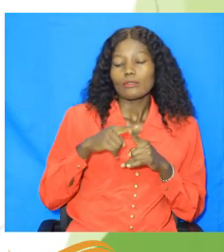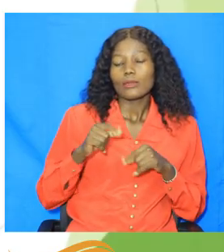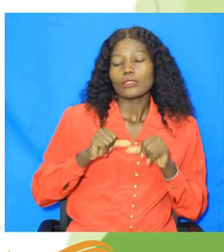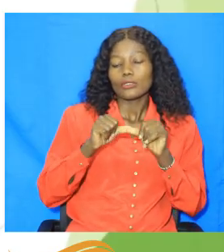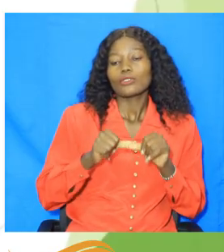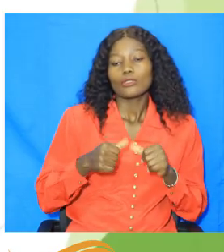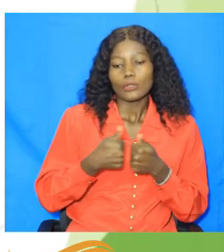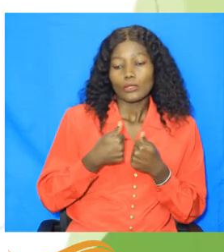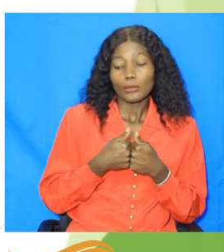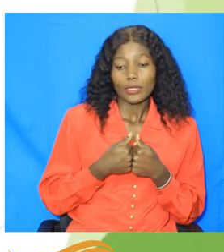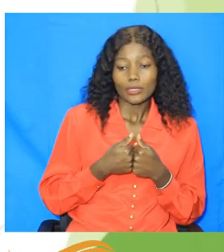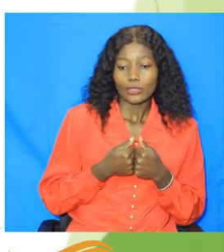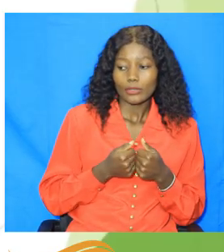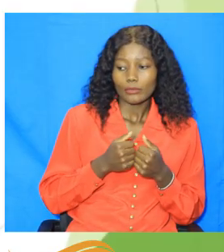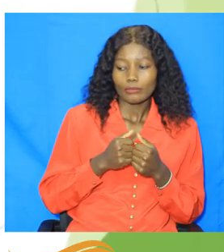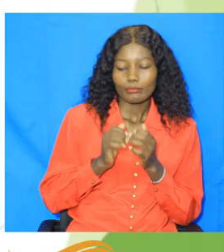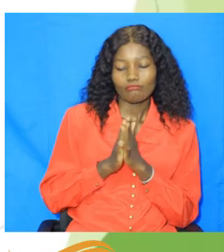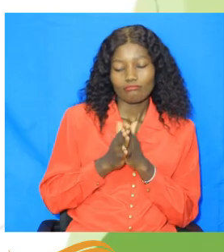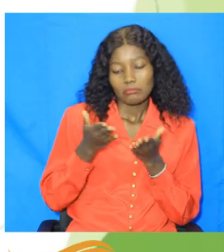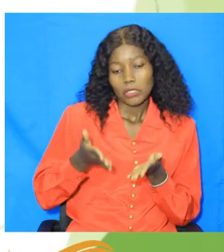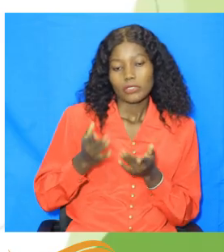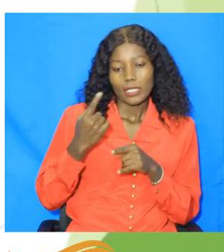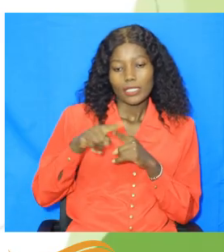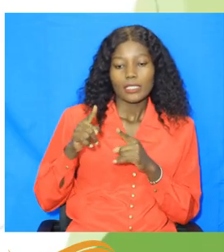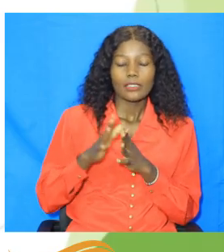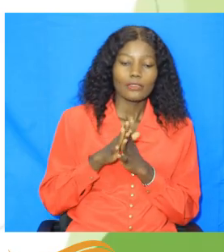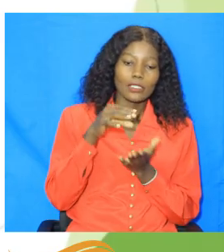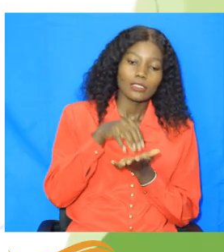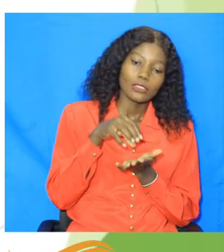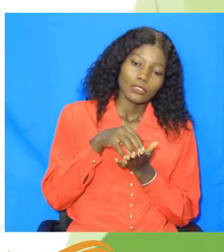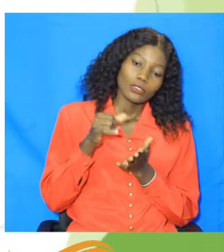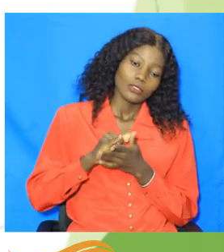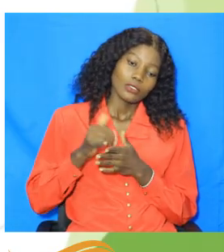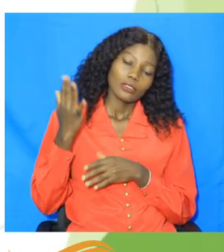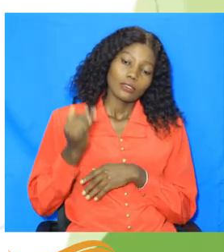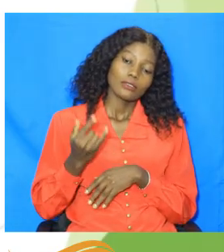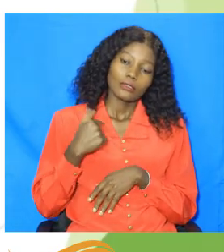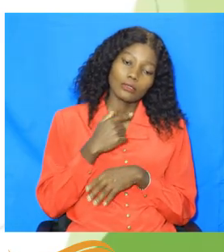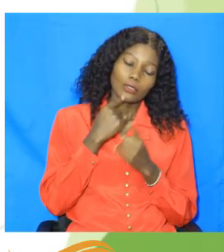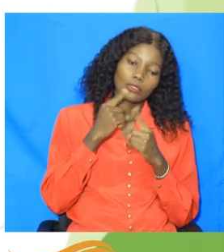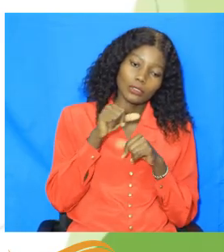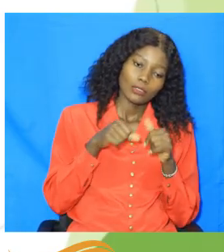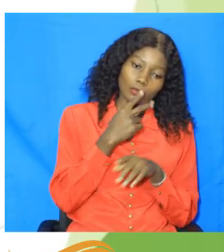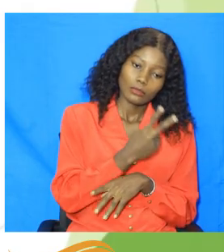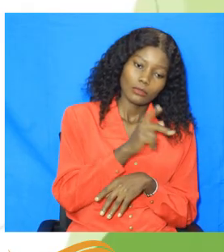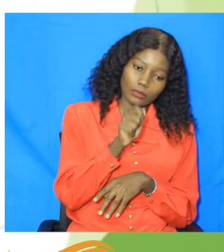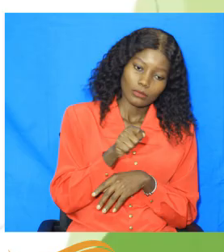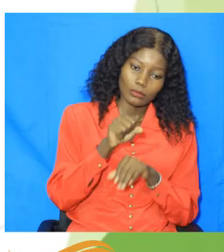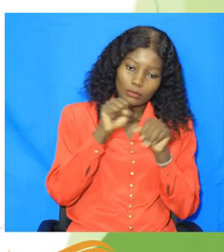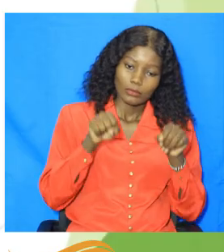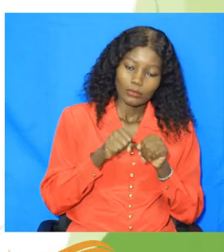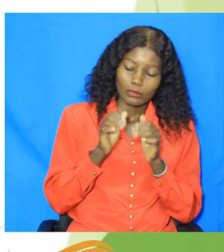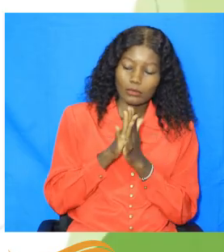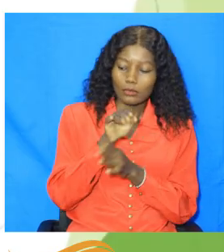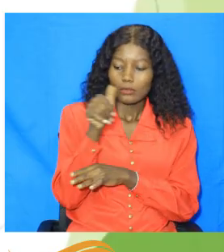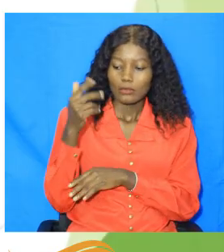bout. So those are the different scenarios where that's why we're talking about the 2-judge system, and also the other normal